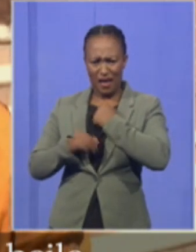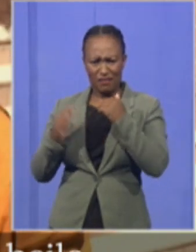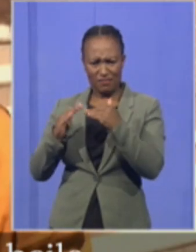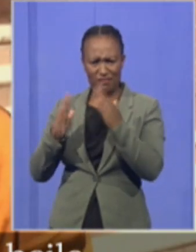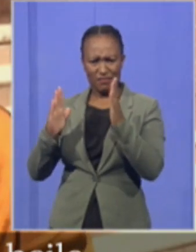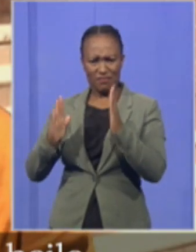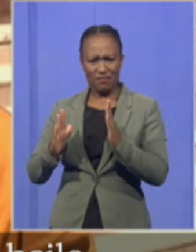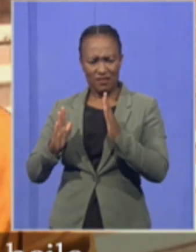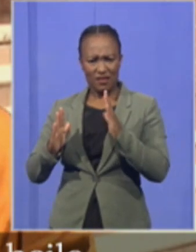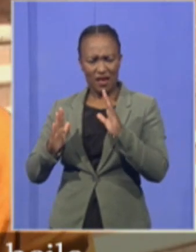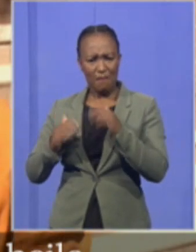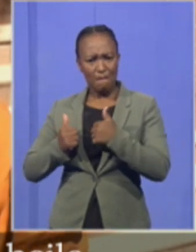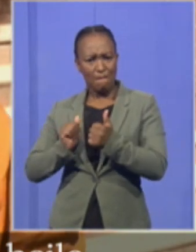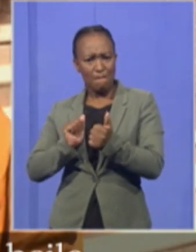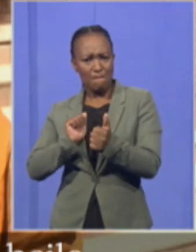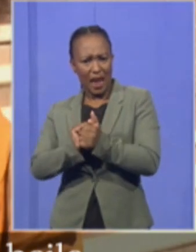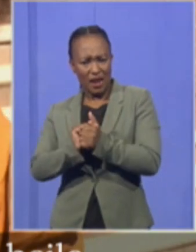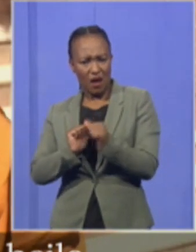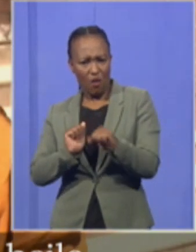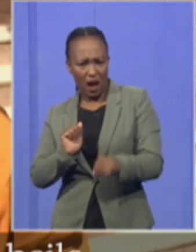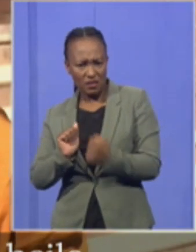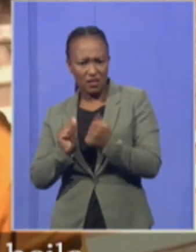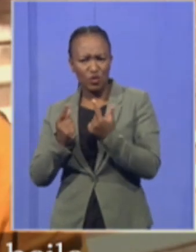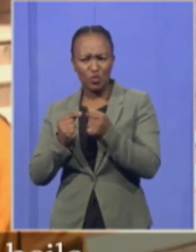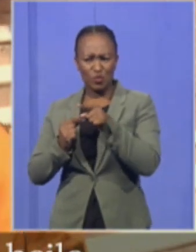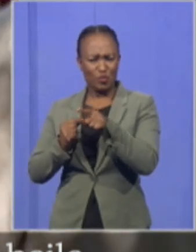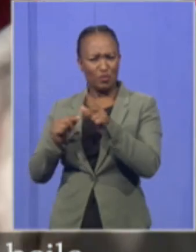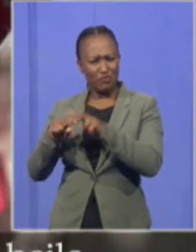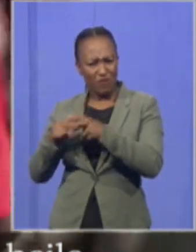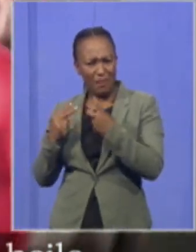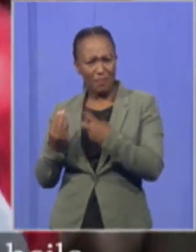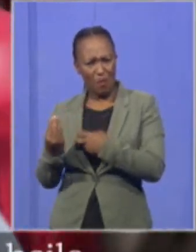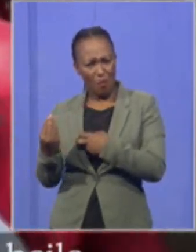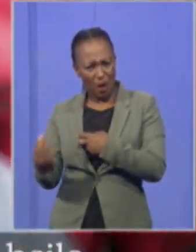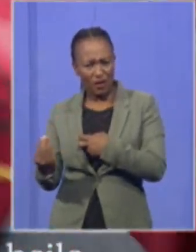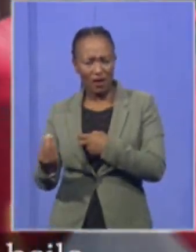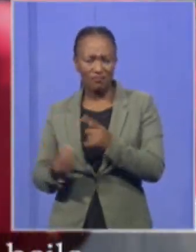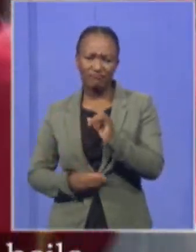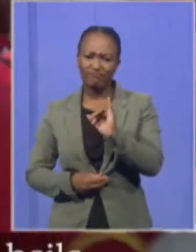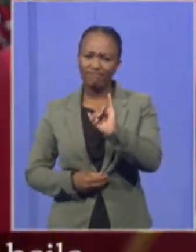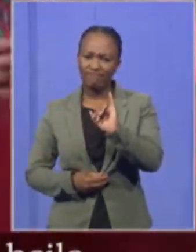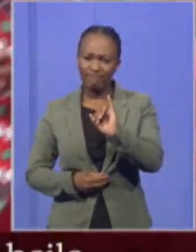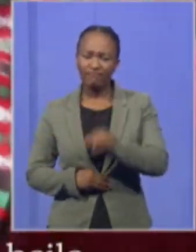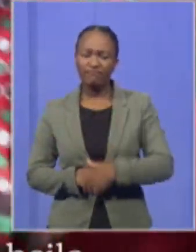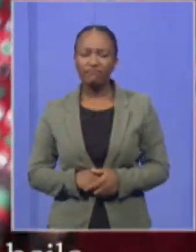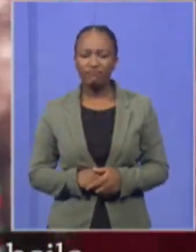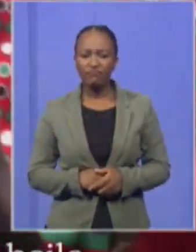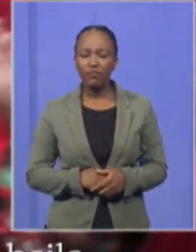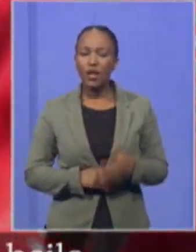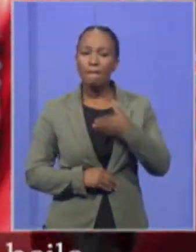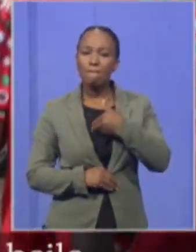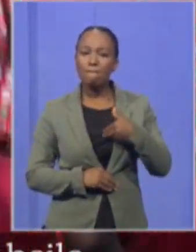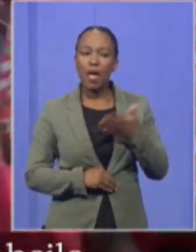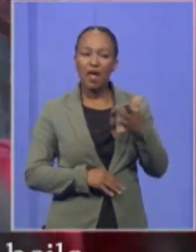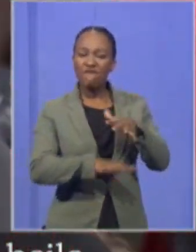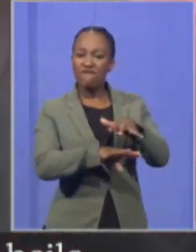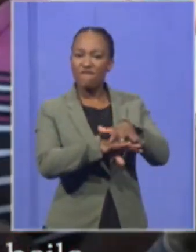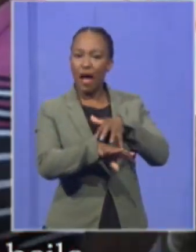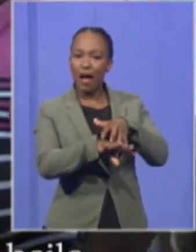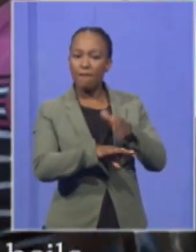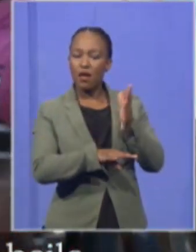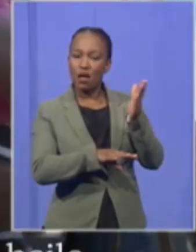ke molekano wa ka ke dula le nna ka tlung a ba ntse a etsa ntho e jena ngwaneng. Go begwa fa mmagwe ngwana a ne a le kwa polasing ya Ditiribe ko a dirang